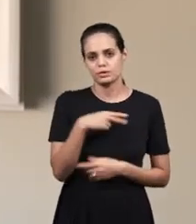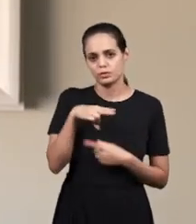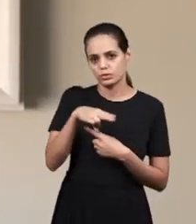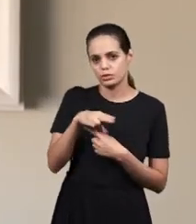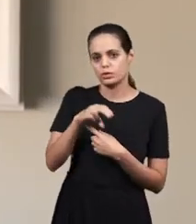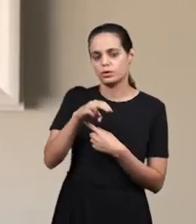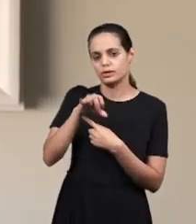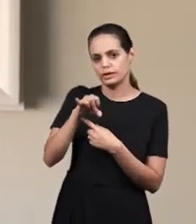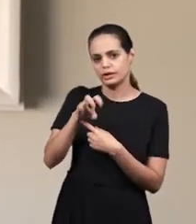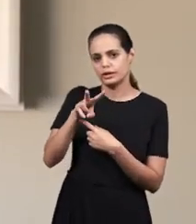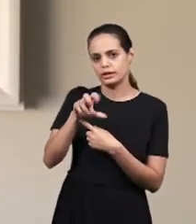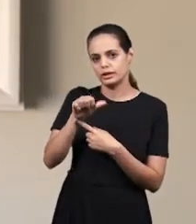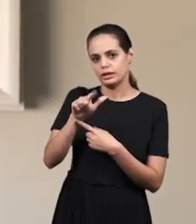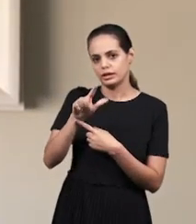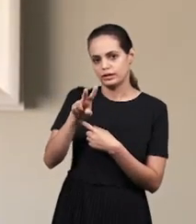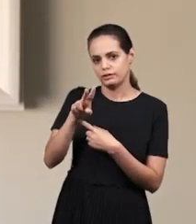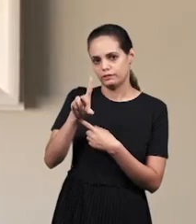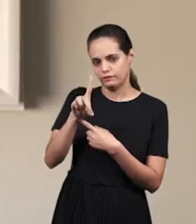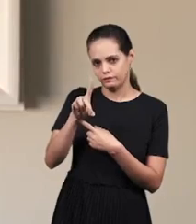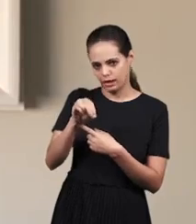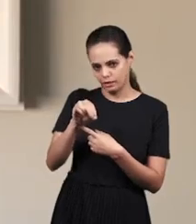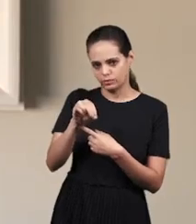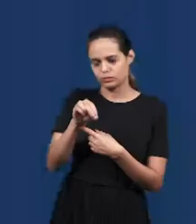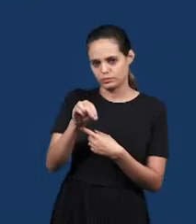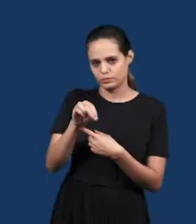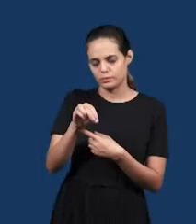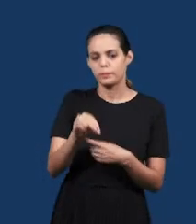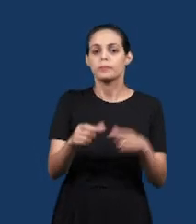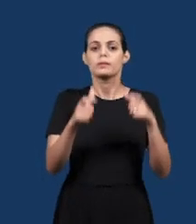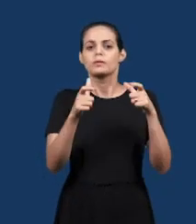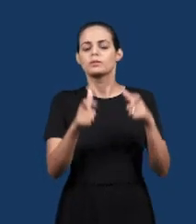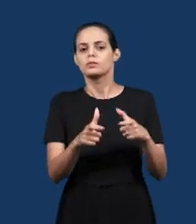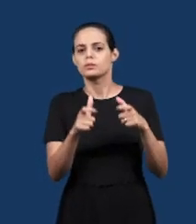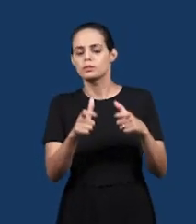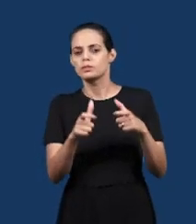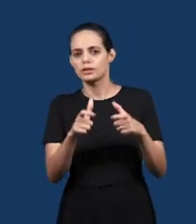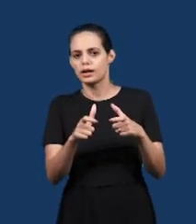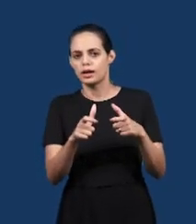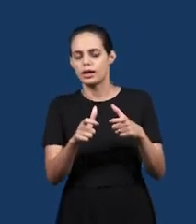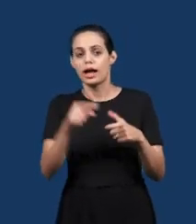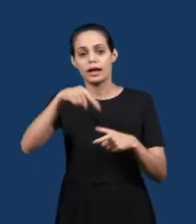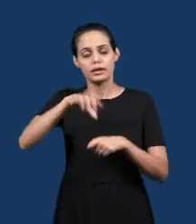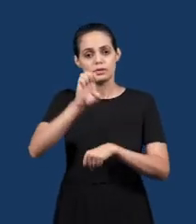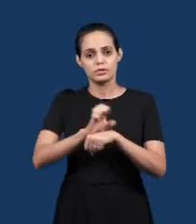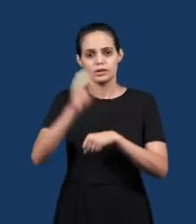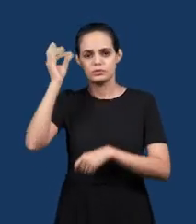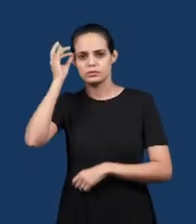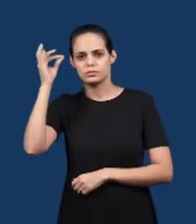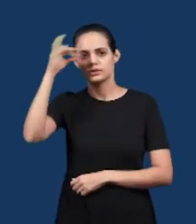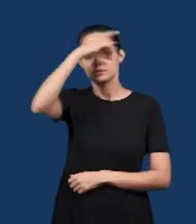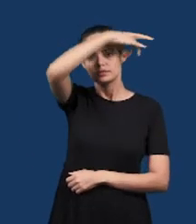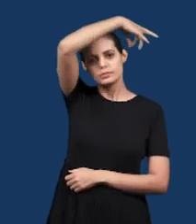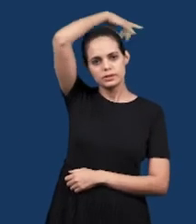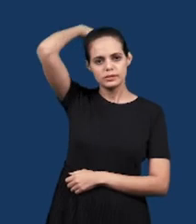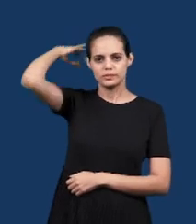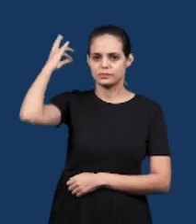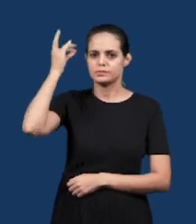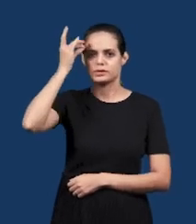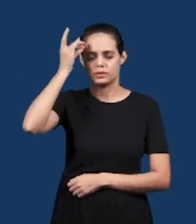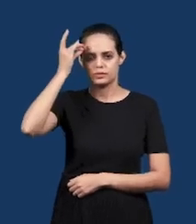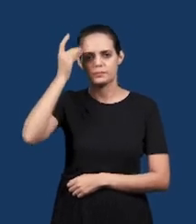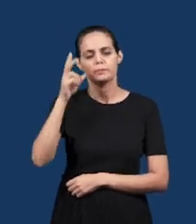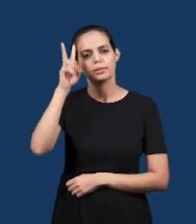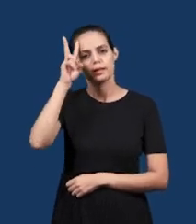to be together, glorifying the name of the Lord. We'll be hearing this pastoral messages. Pastoral message from Pastor Nivaldo Dias da